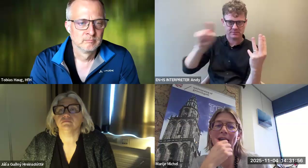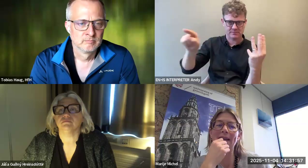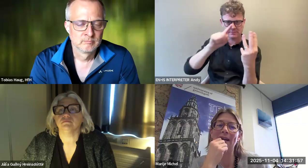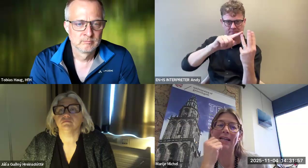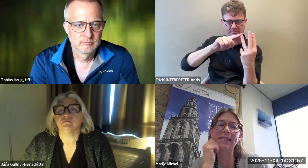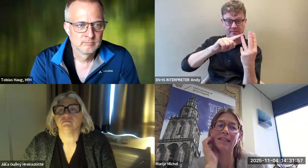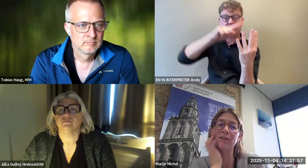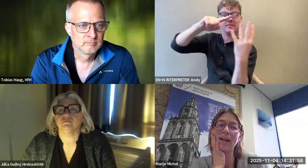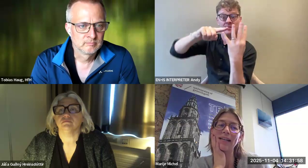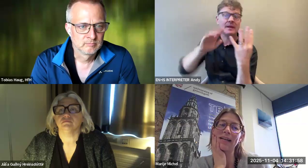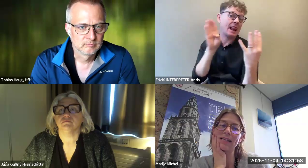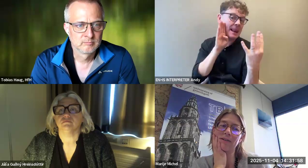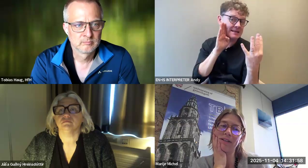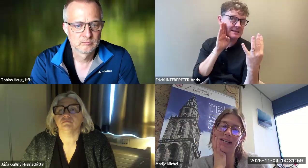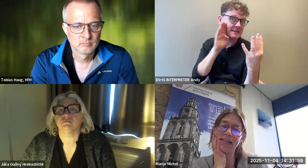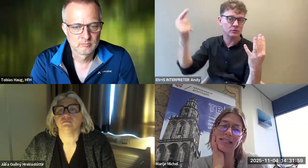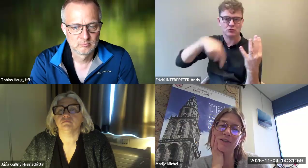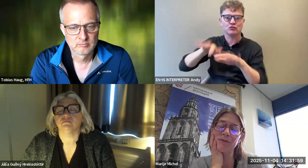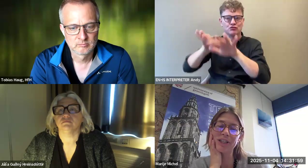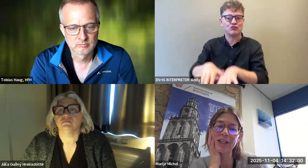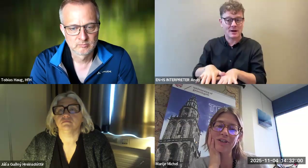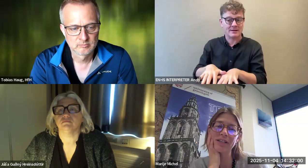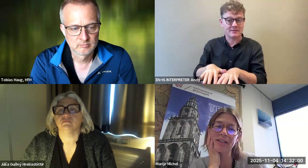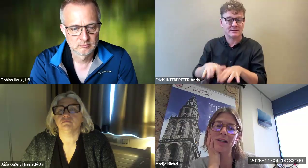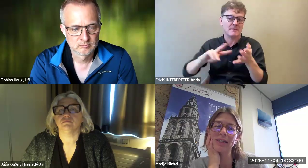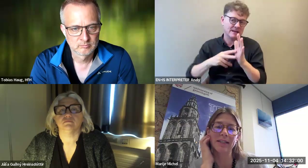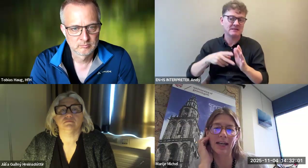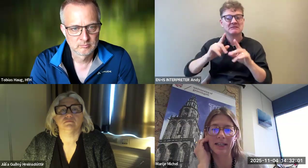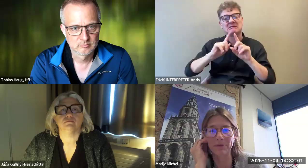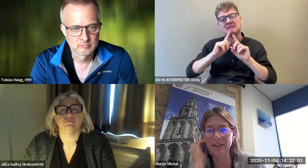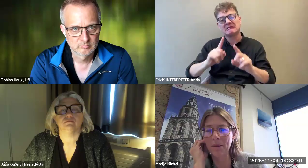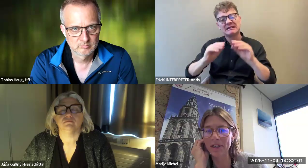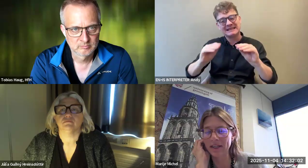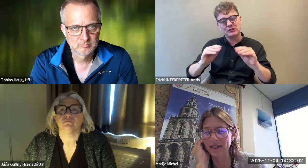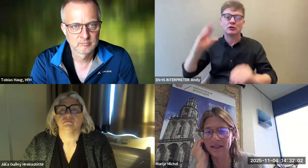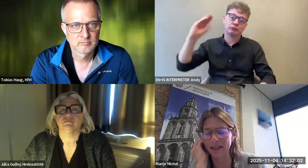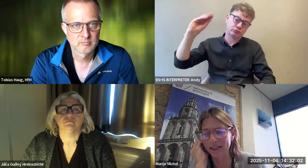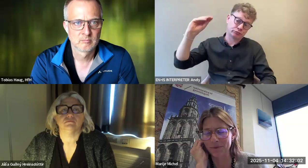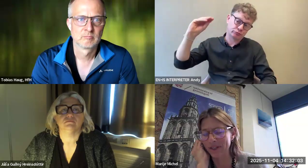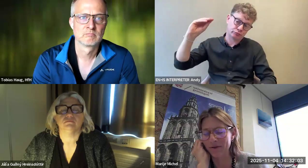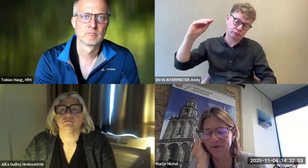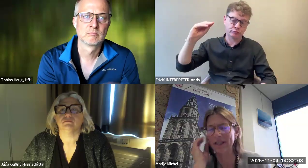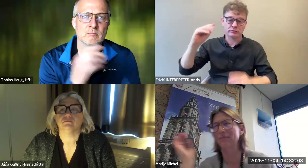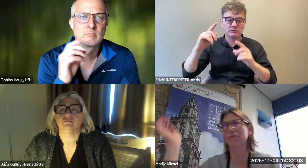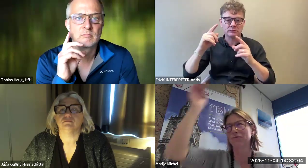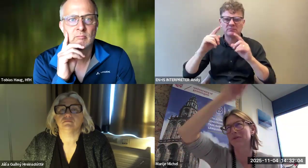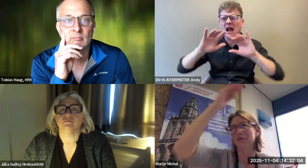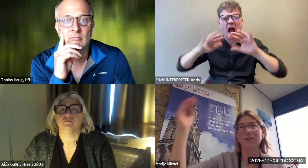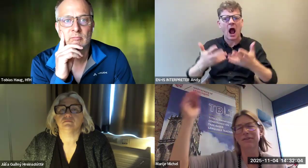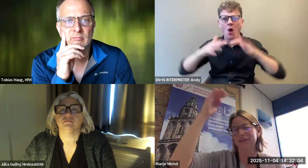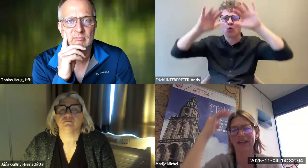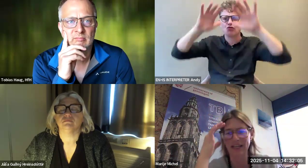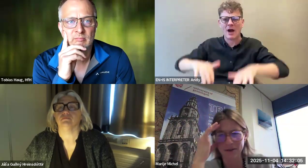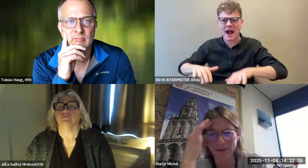and also a listening to write task. So they listened to a teacher discussing an academic topic. In this case, it was how the rain